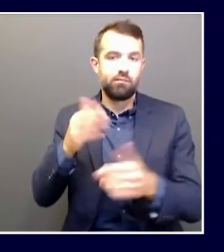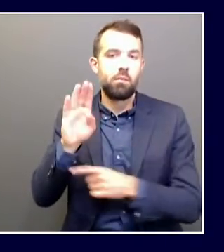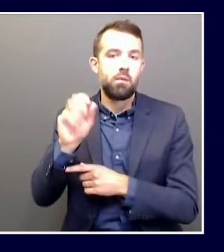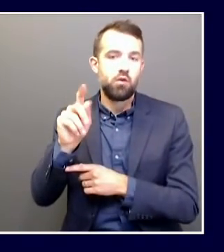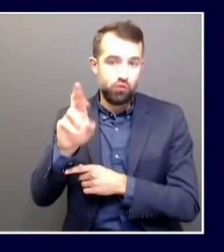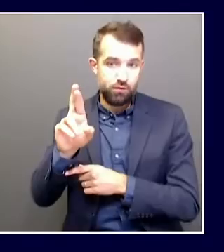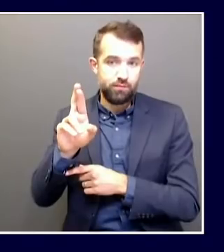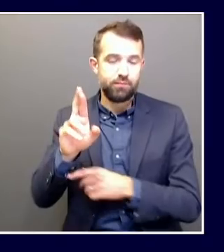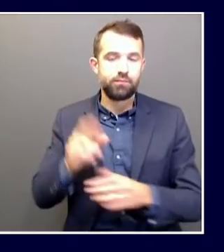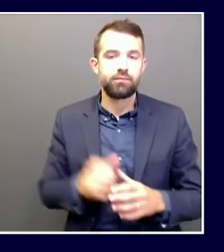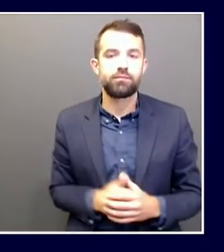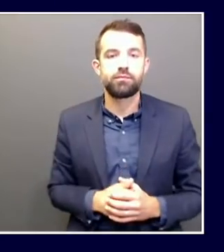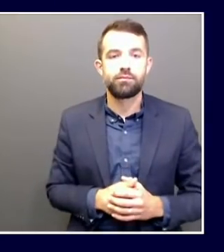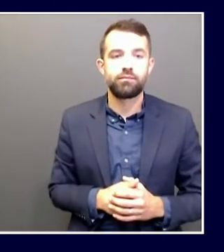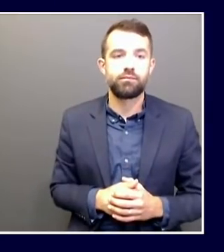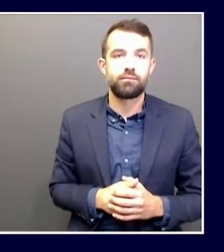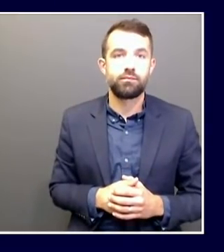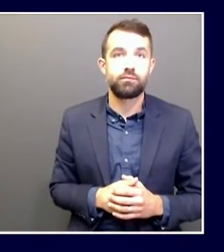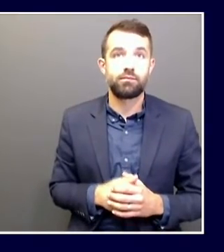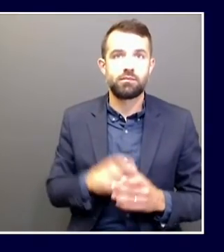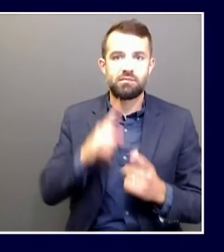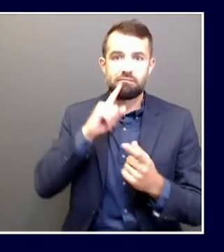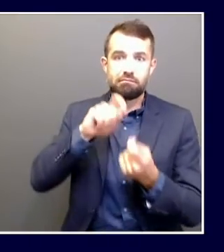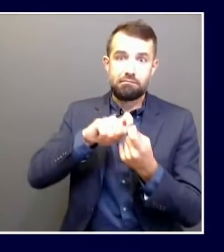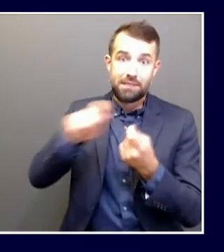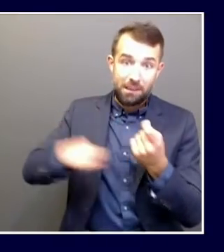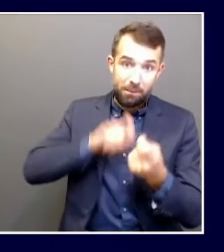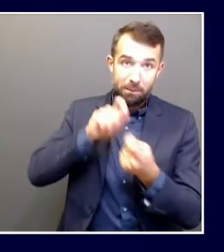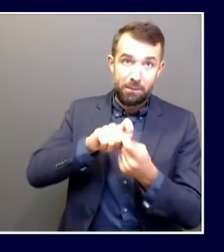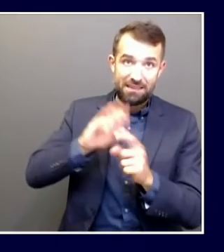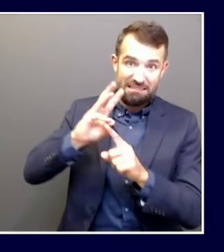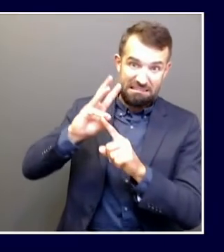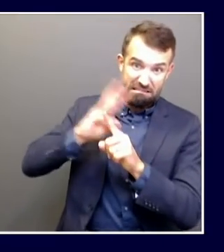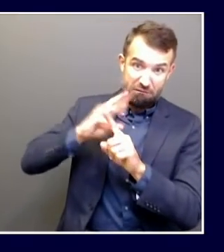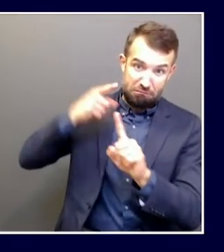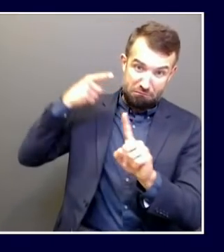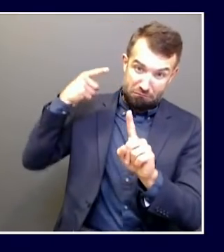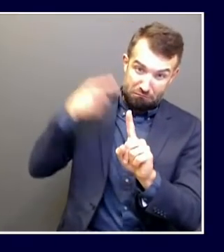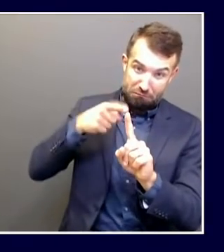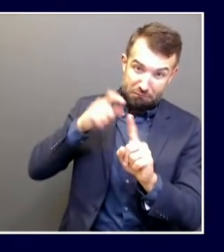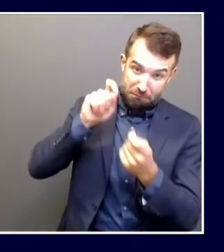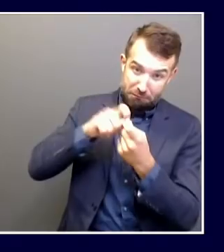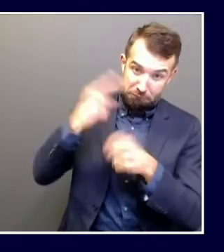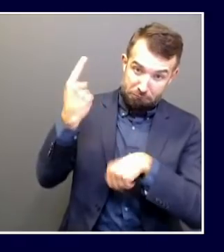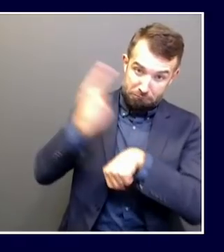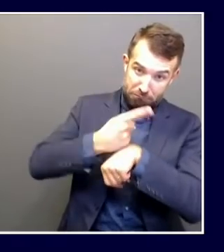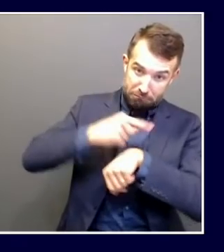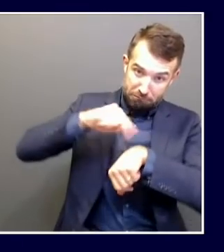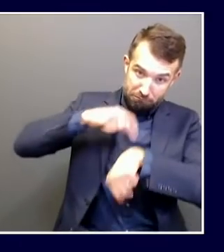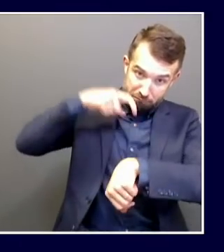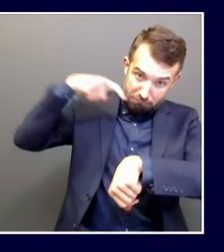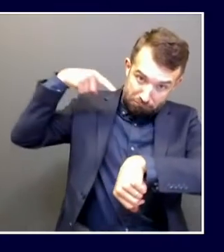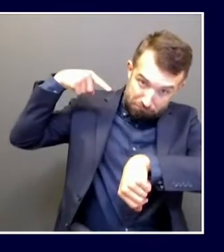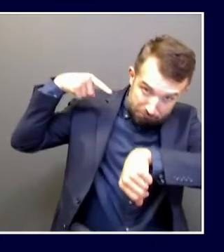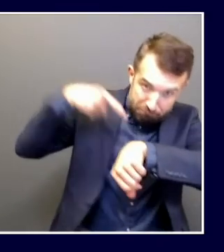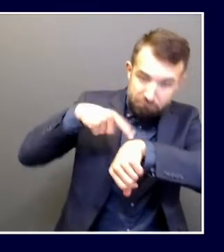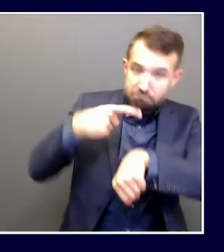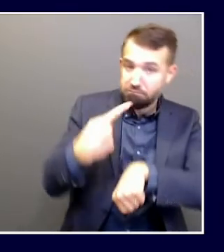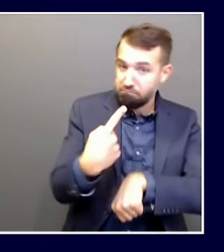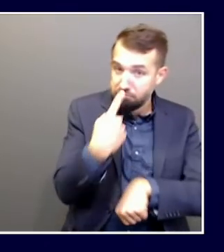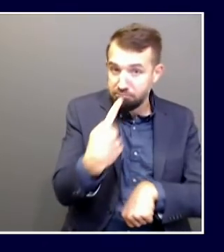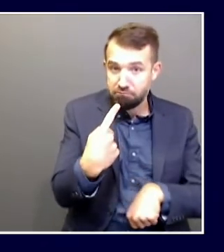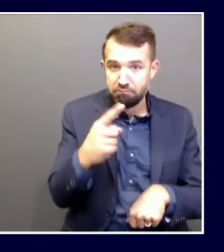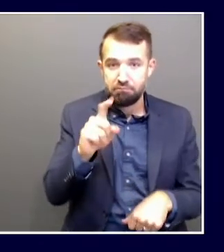shot precisely 6 months to the day and hour that you got your second shot. Boosters are